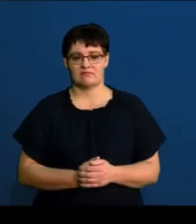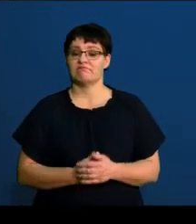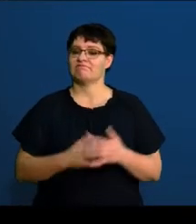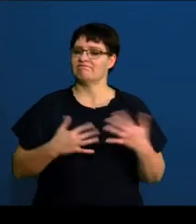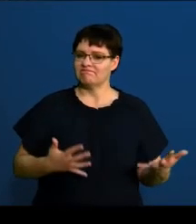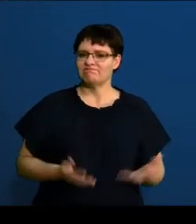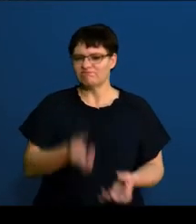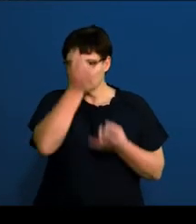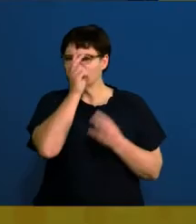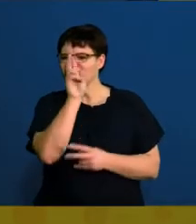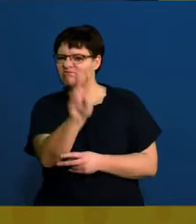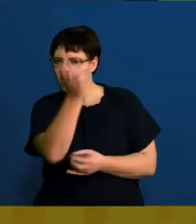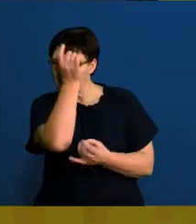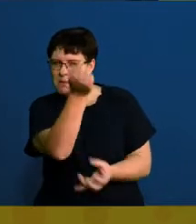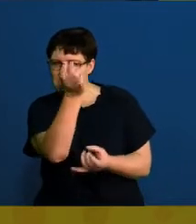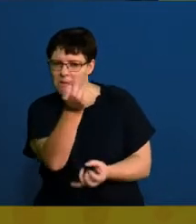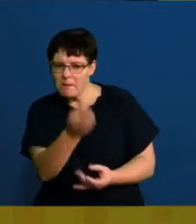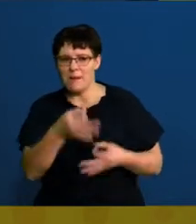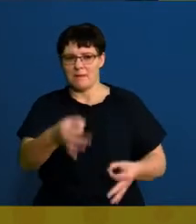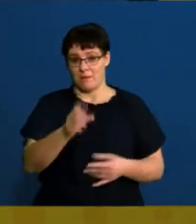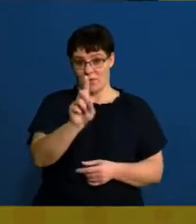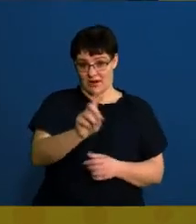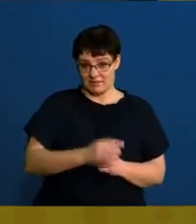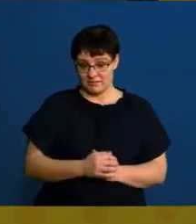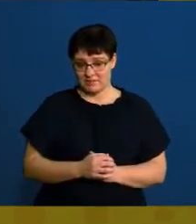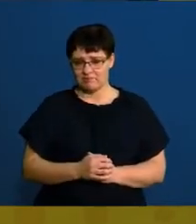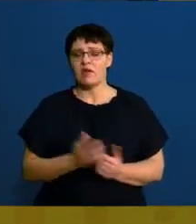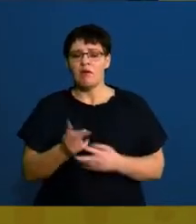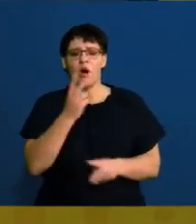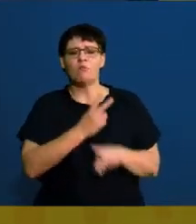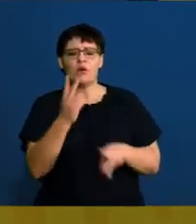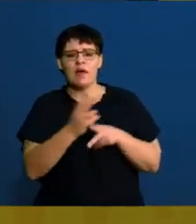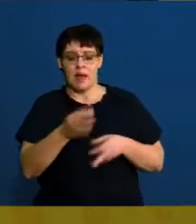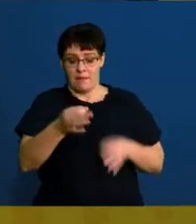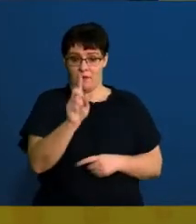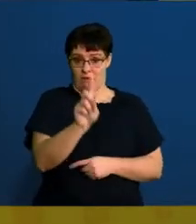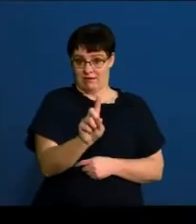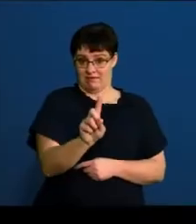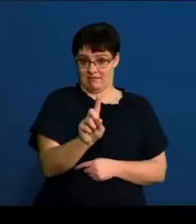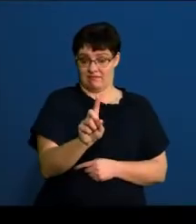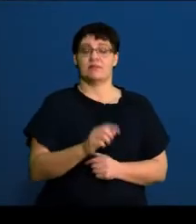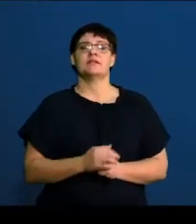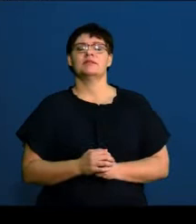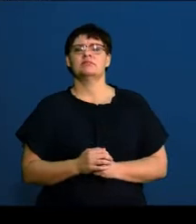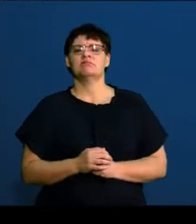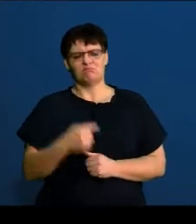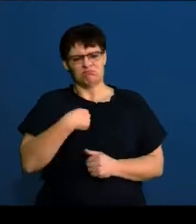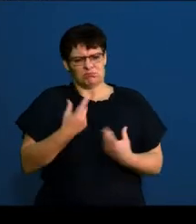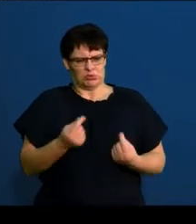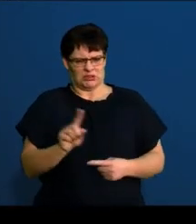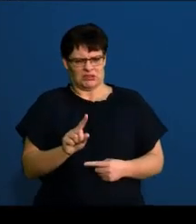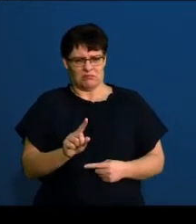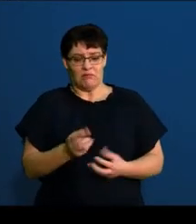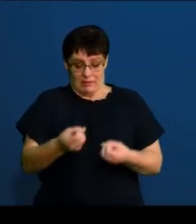So let's look at the tips for paper 1. Okay, so when preparing for paper 1, okay, use your reading